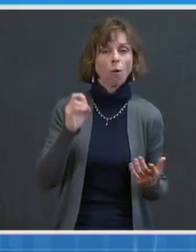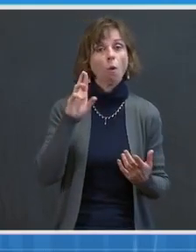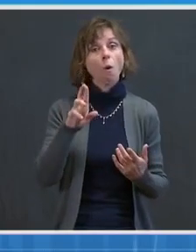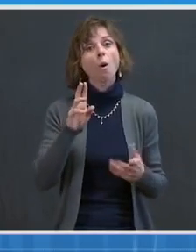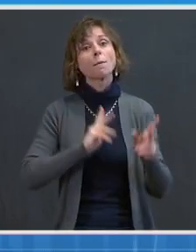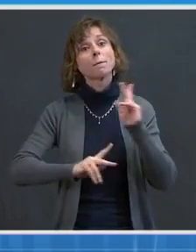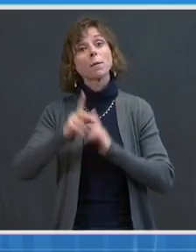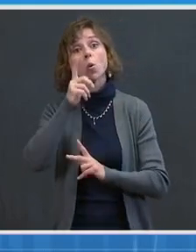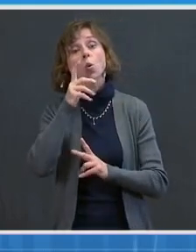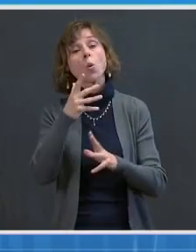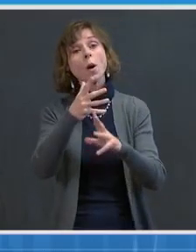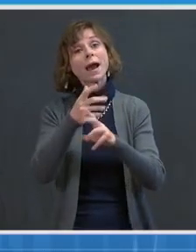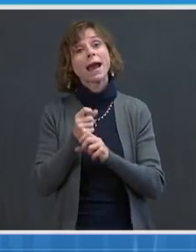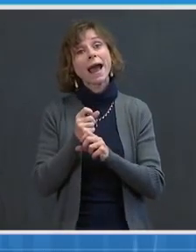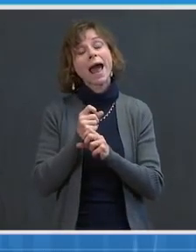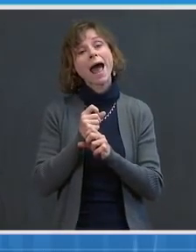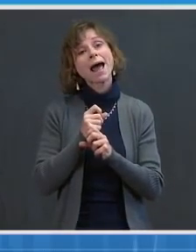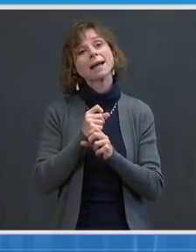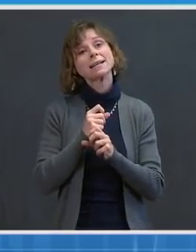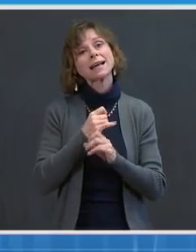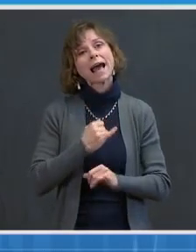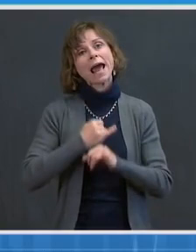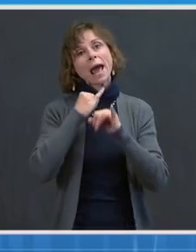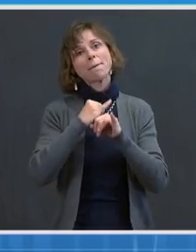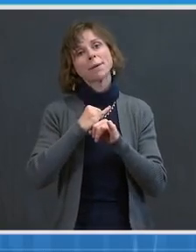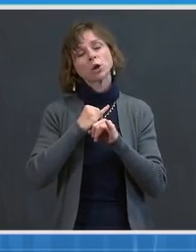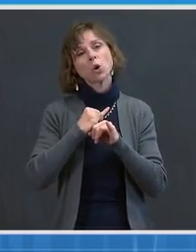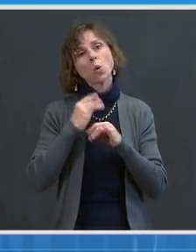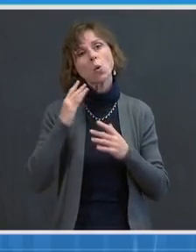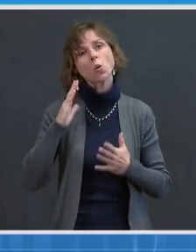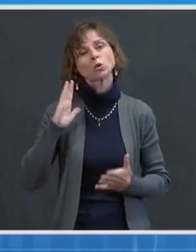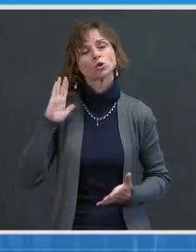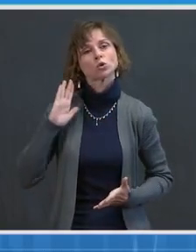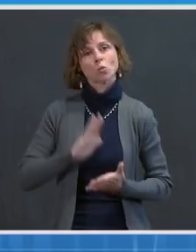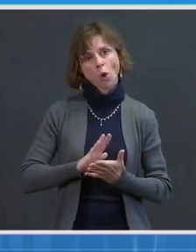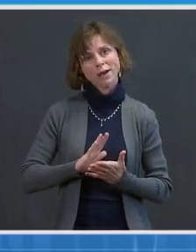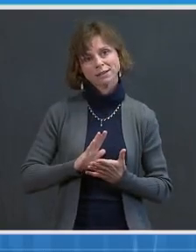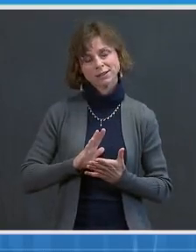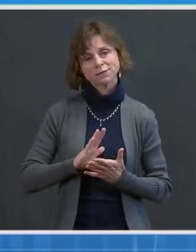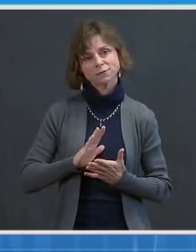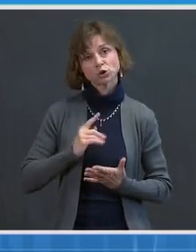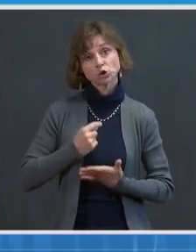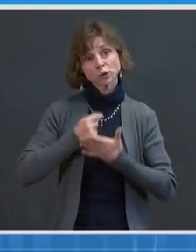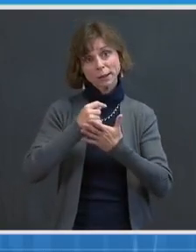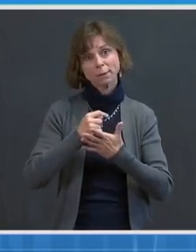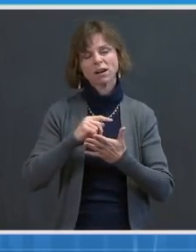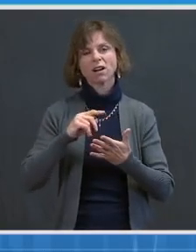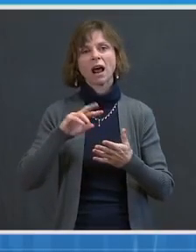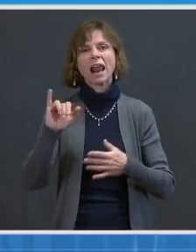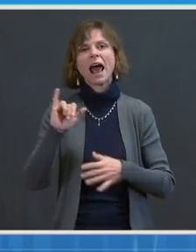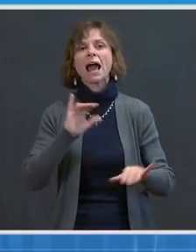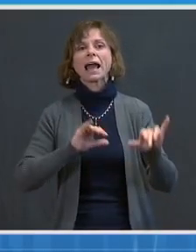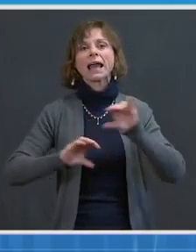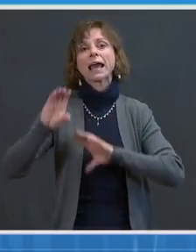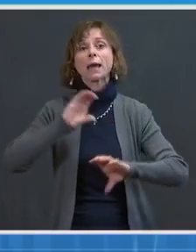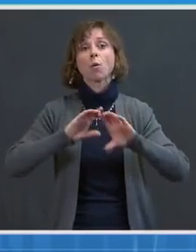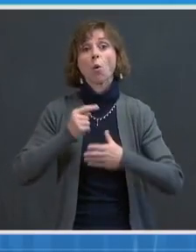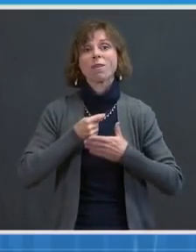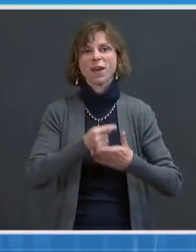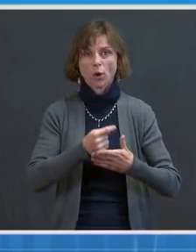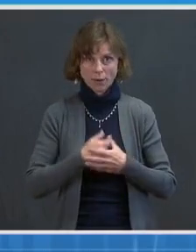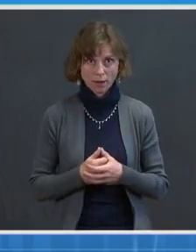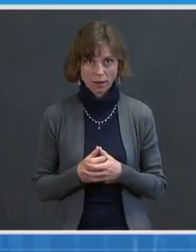individuals who are receiving immunosuppressive treatment or chemotherapy. That could be either due to an underlying